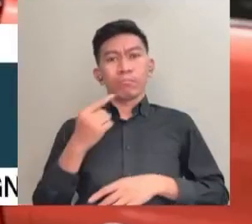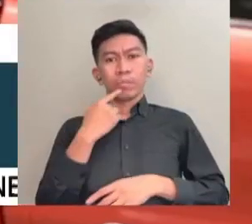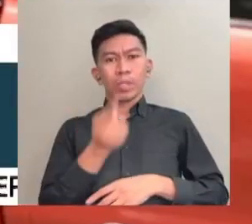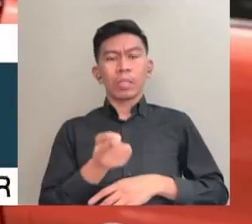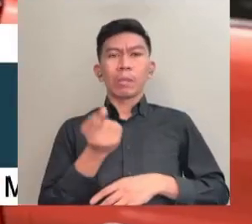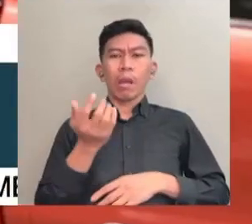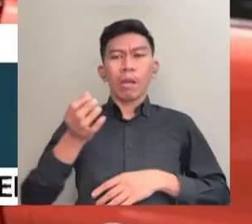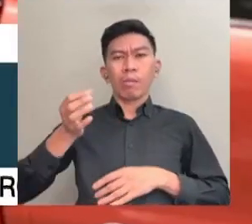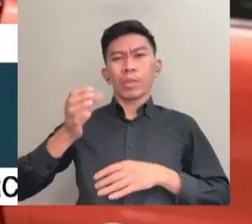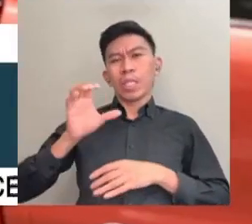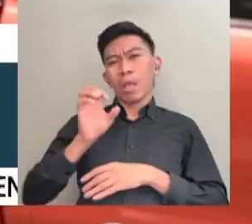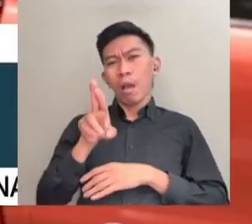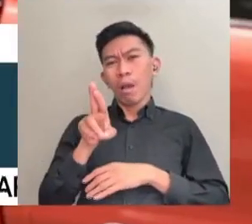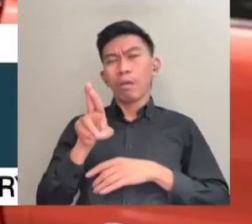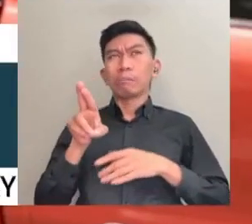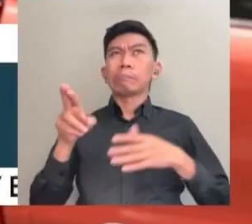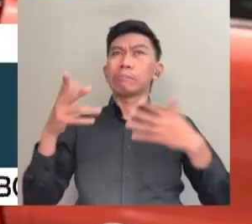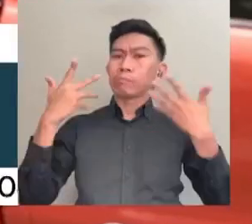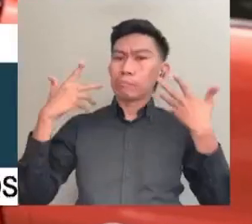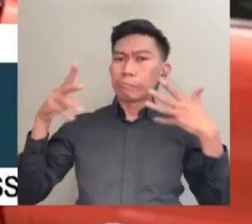one na reklamo nila. So